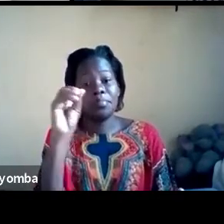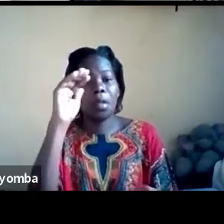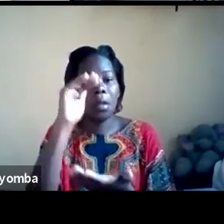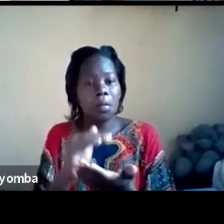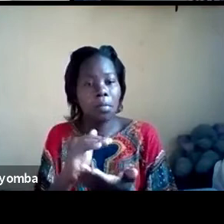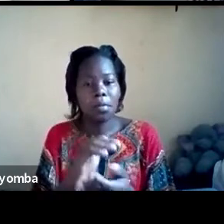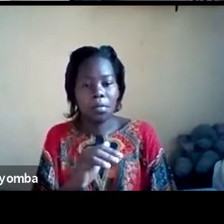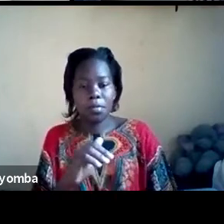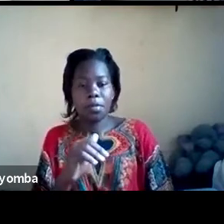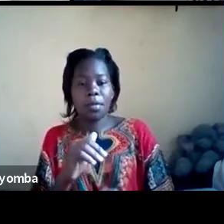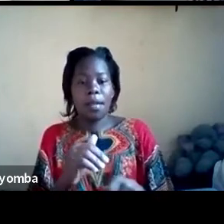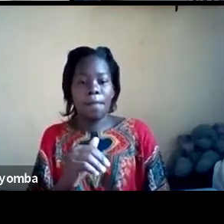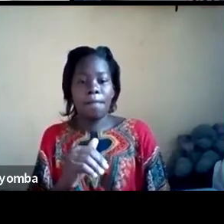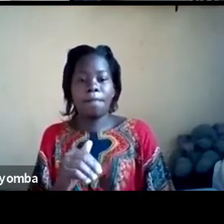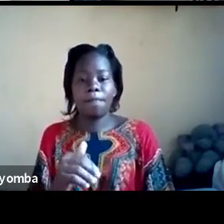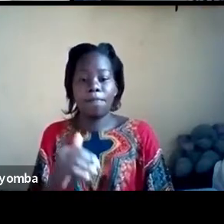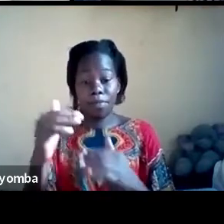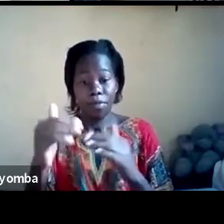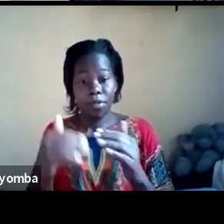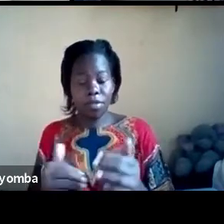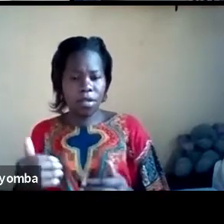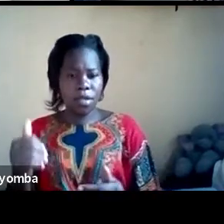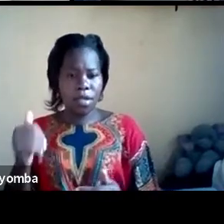until recently that we had